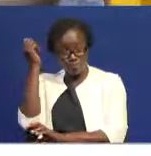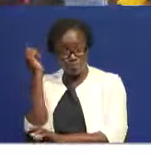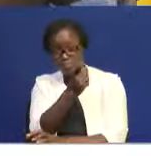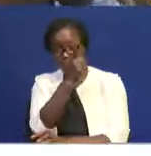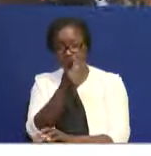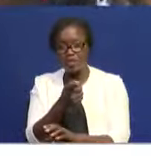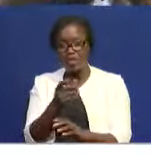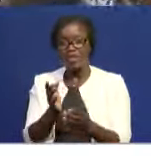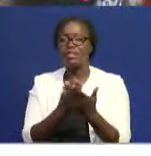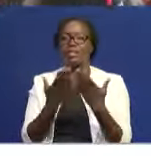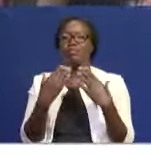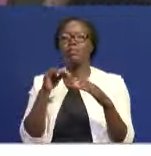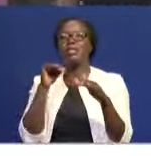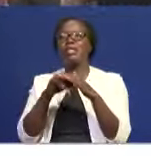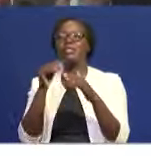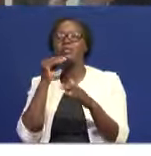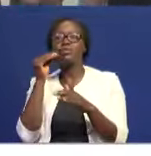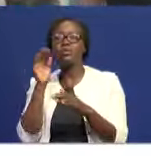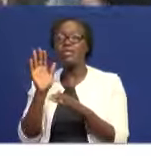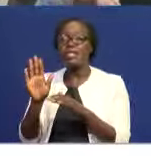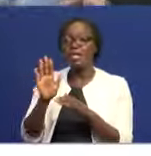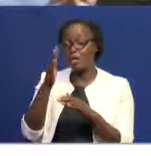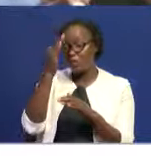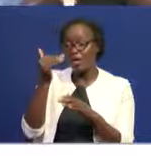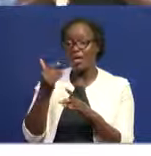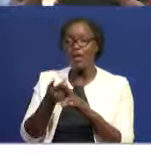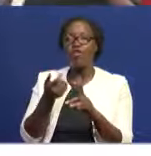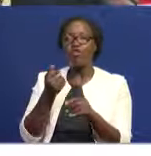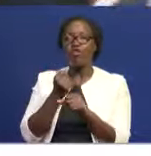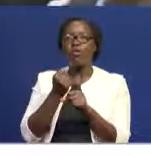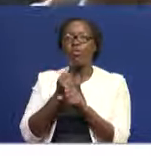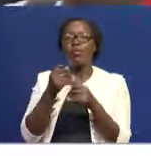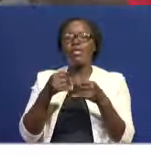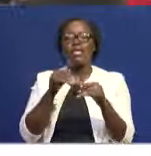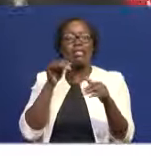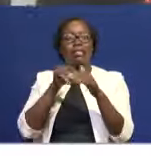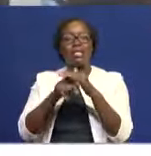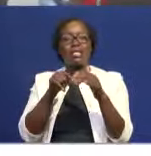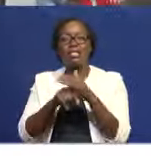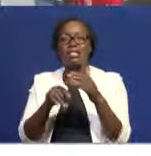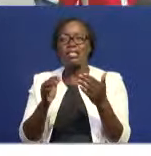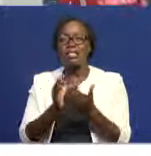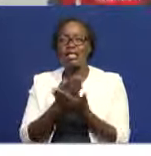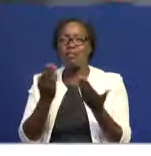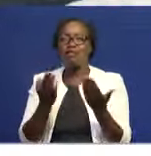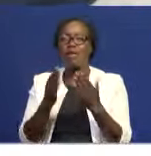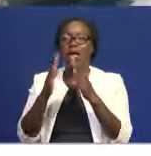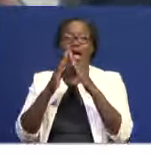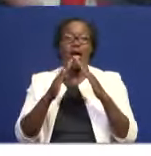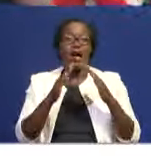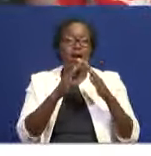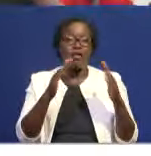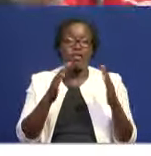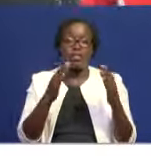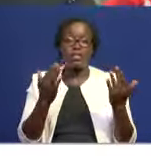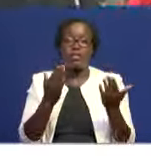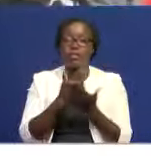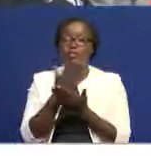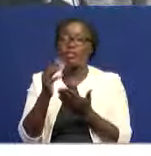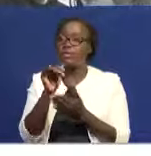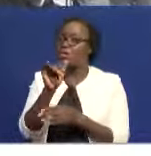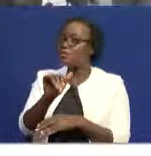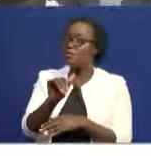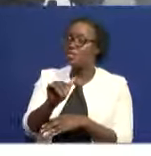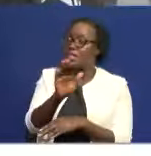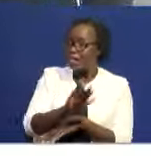to access their homes because they are back from work. They are trying to access some of their houses, given that some of them reside